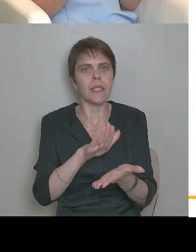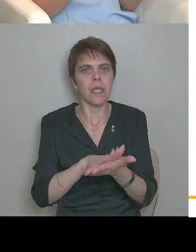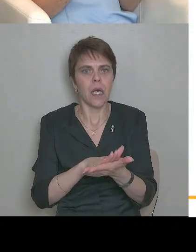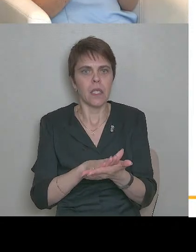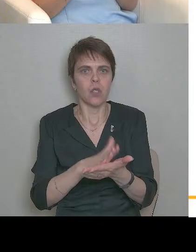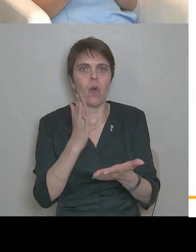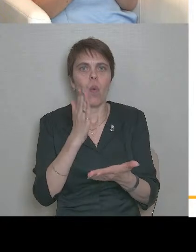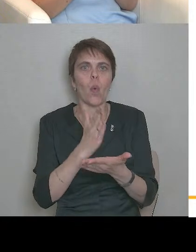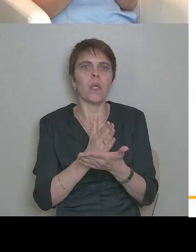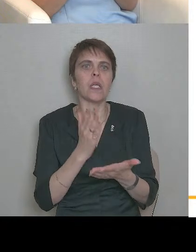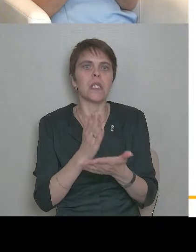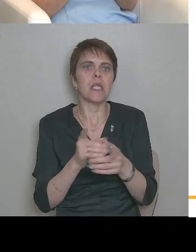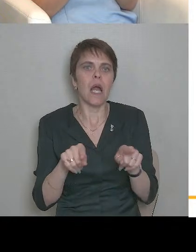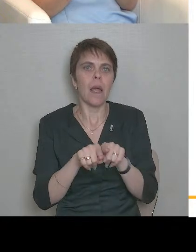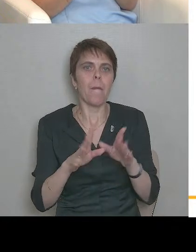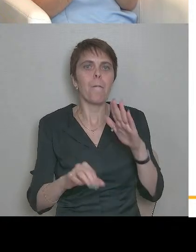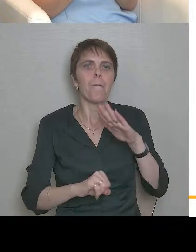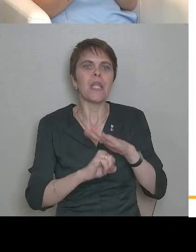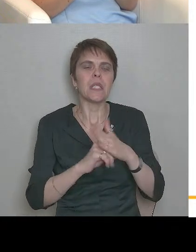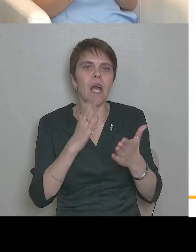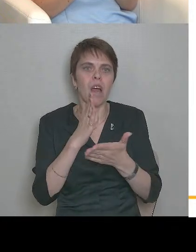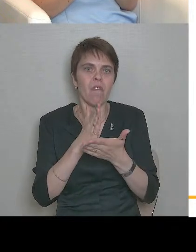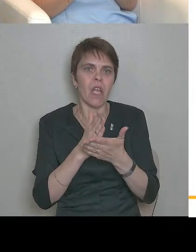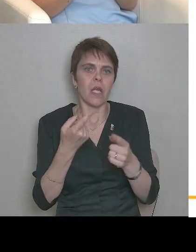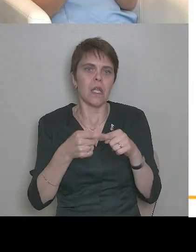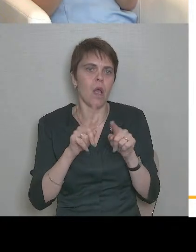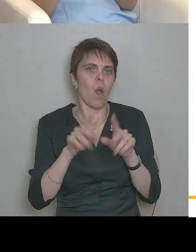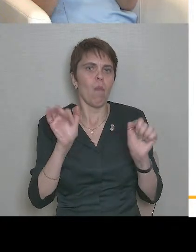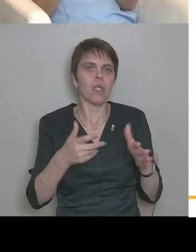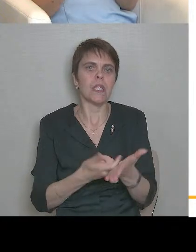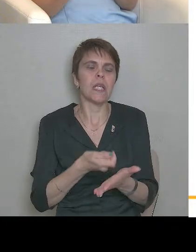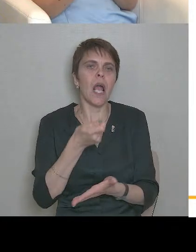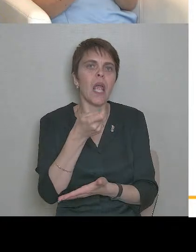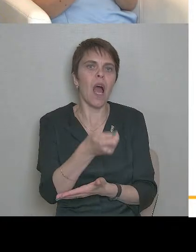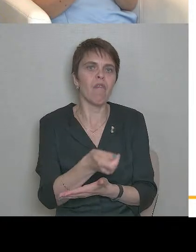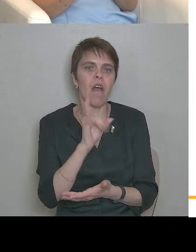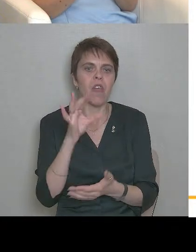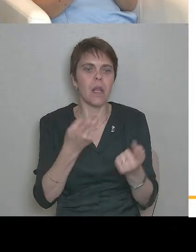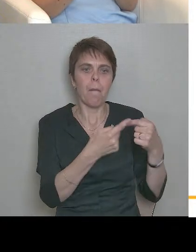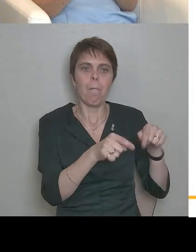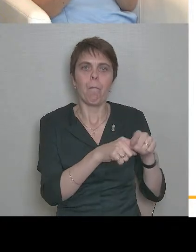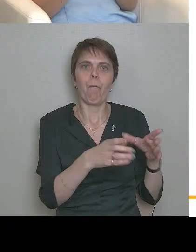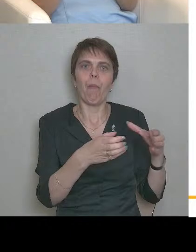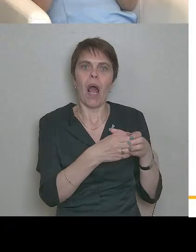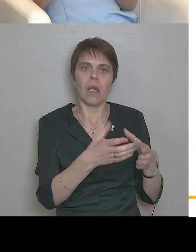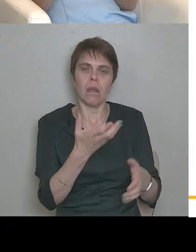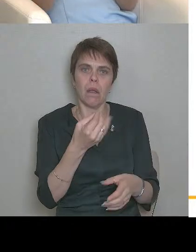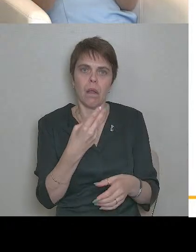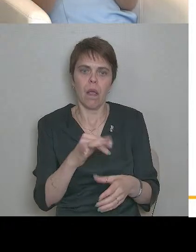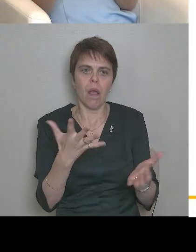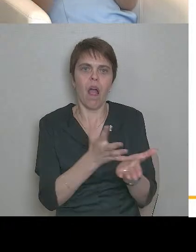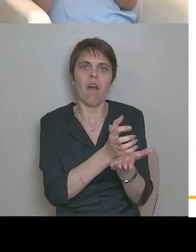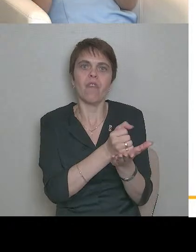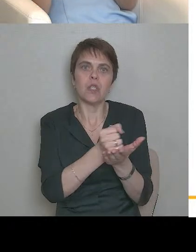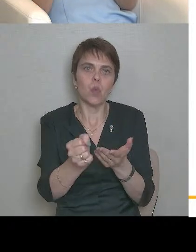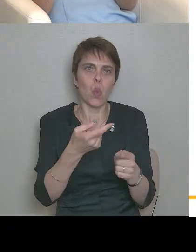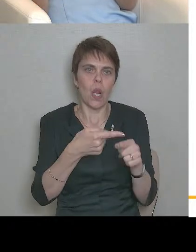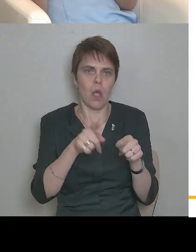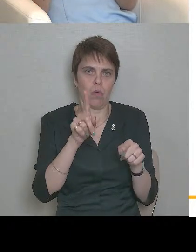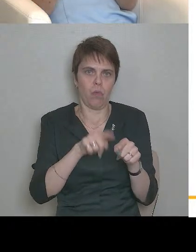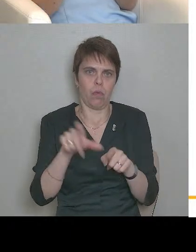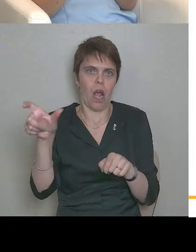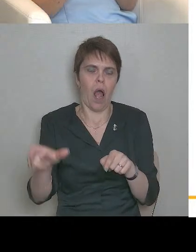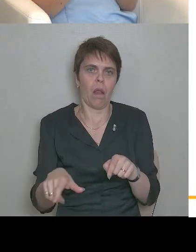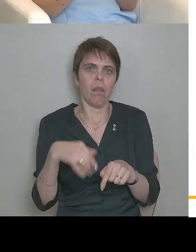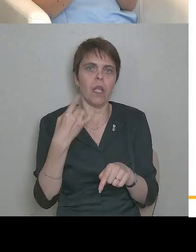nominee or cancel the registration, and it can be done on the basis of the application of the party who has nominated